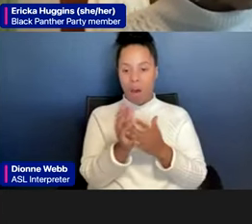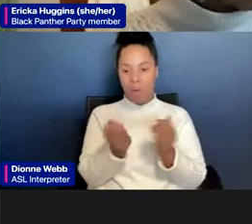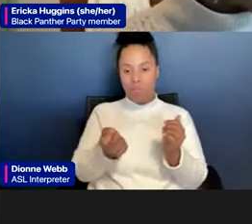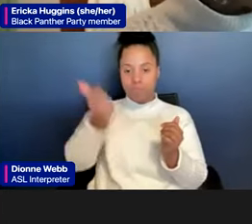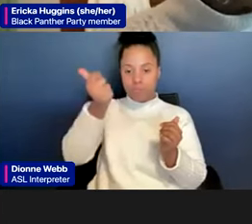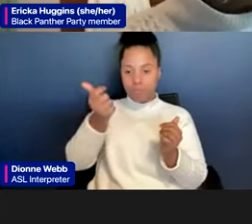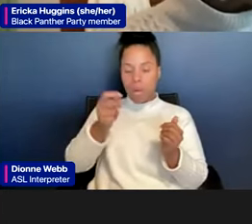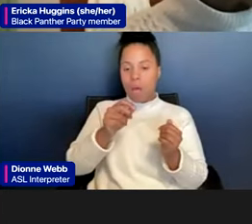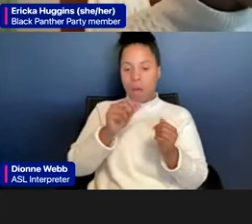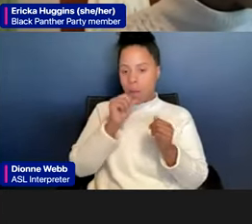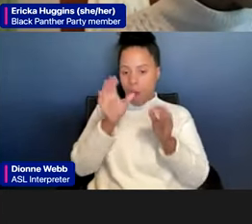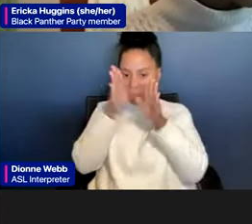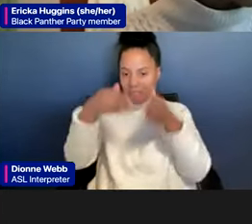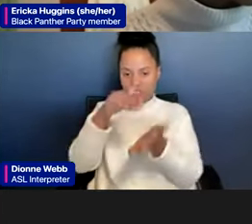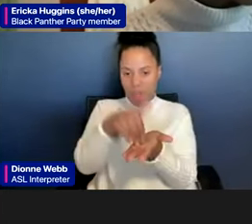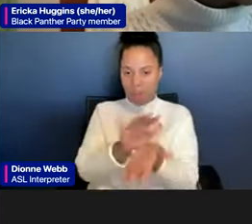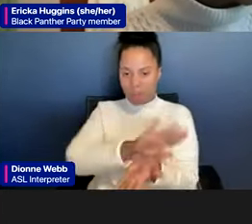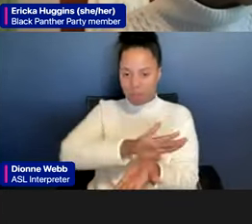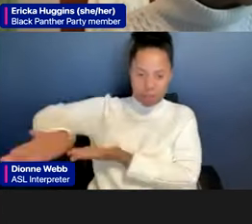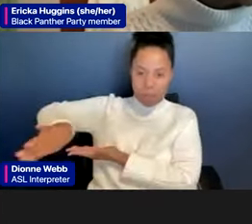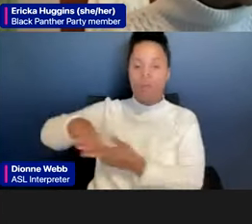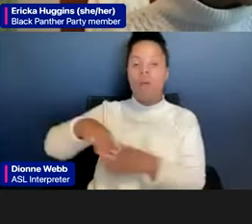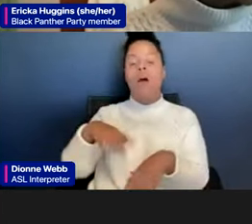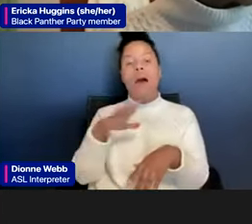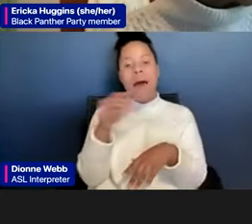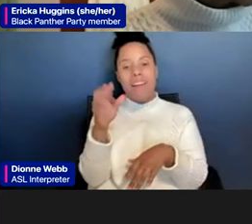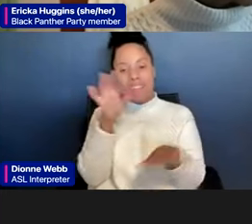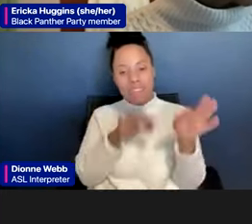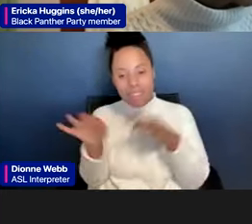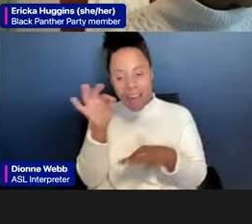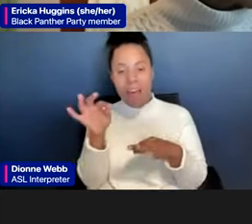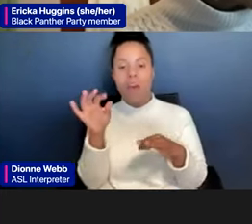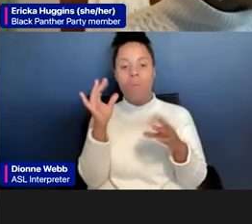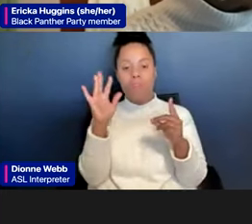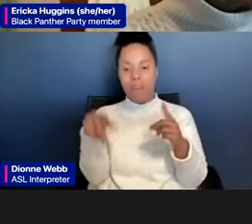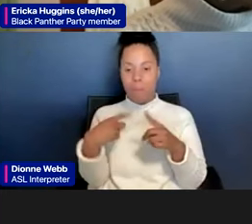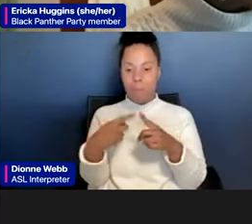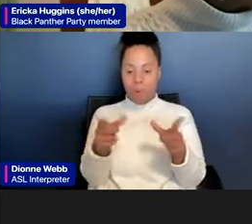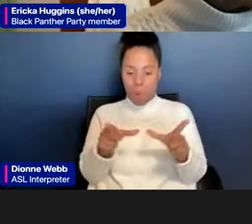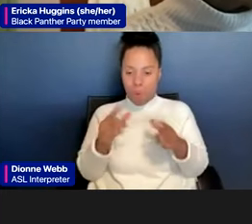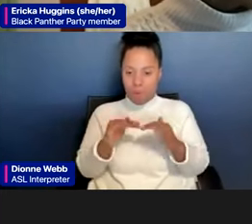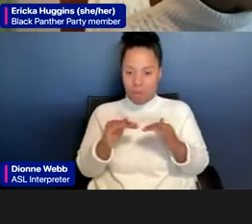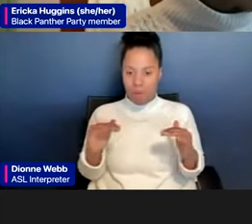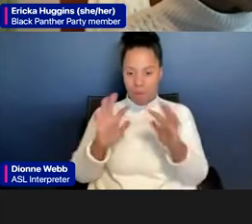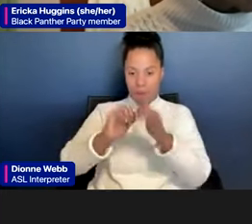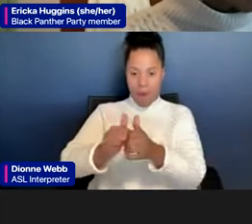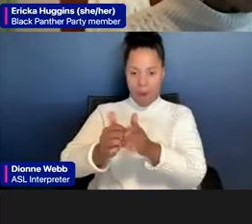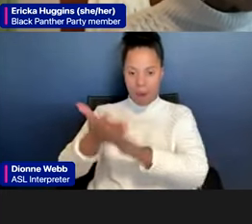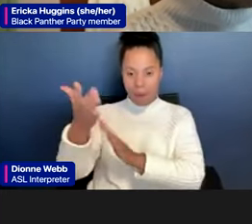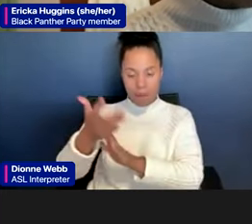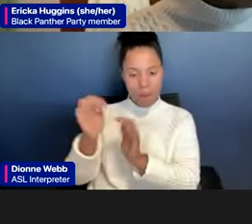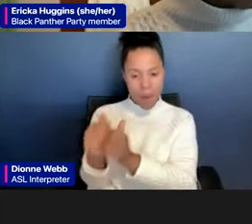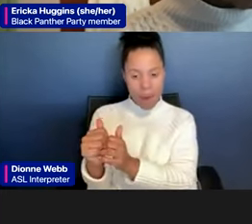a polity is mostly exercised on a very local level. Now, in the United States, the